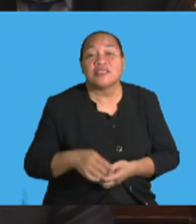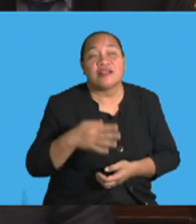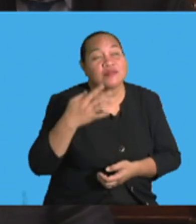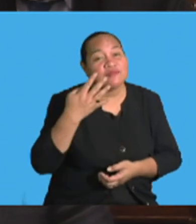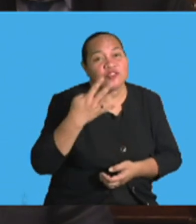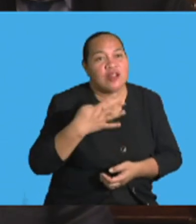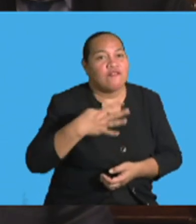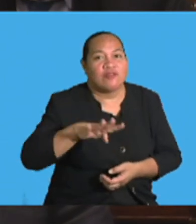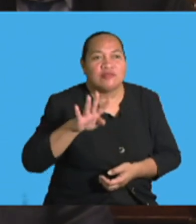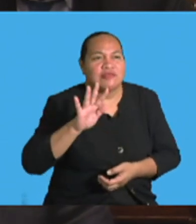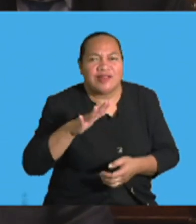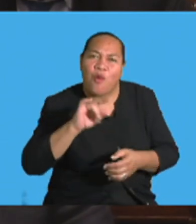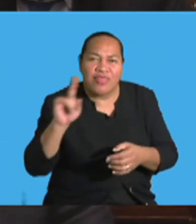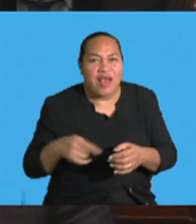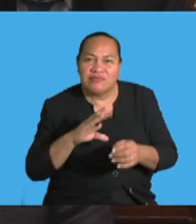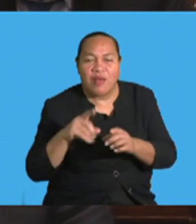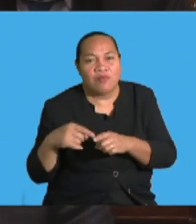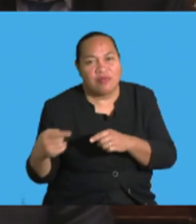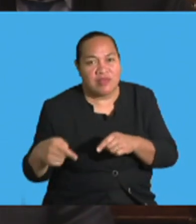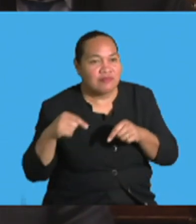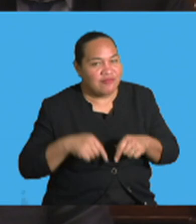1,125.77 Fijian, equivalent to